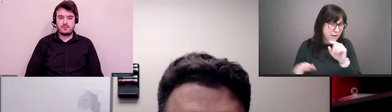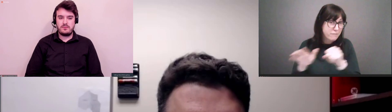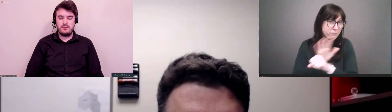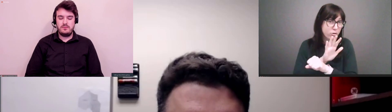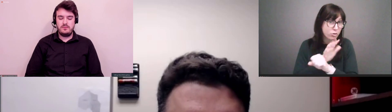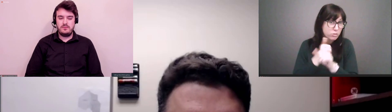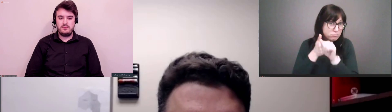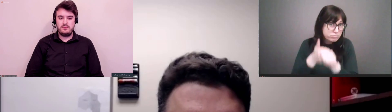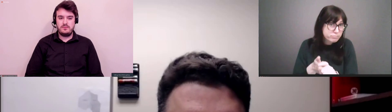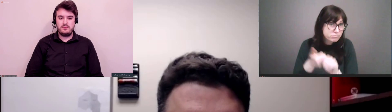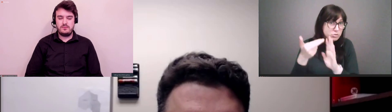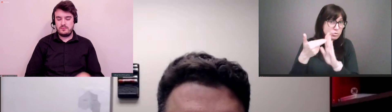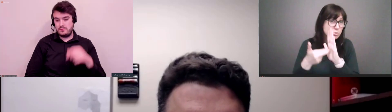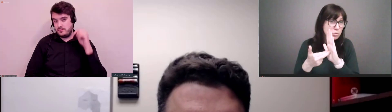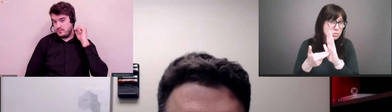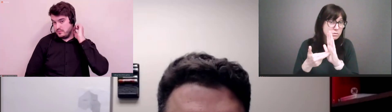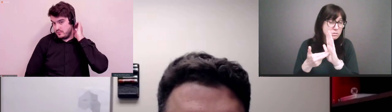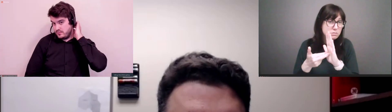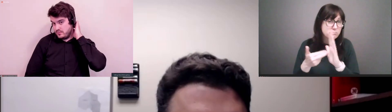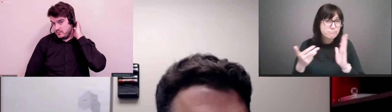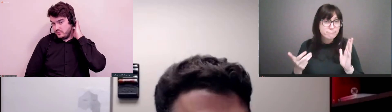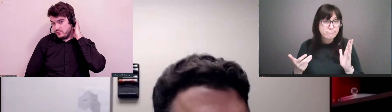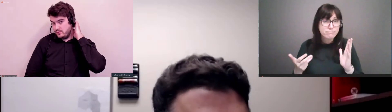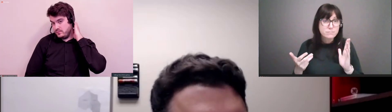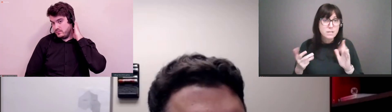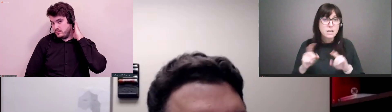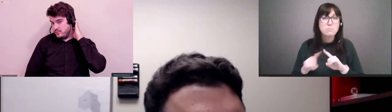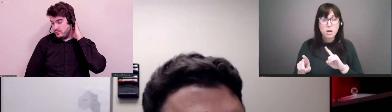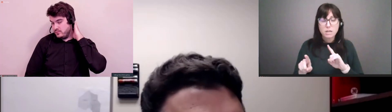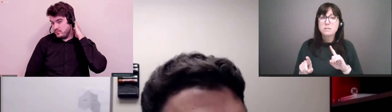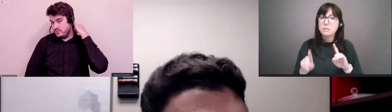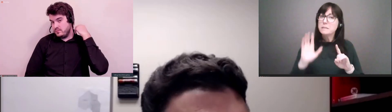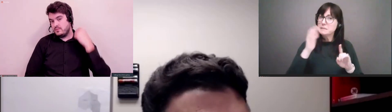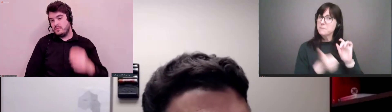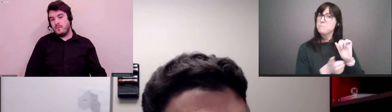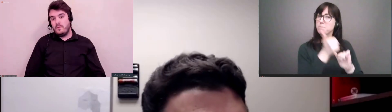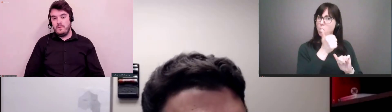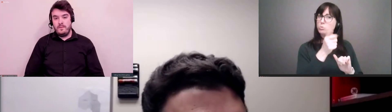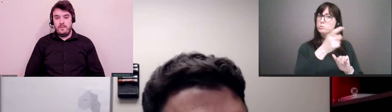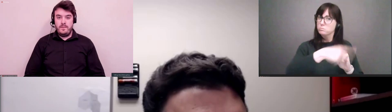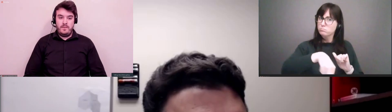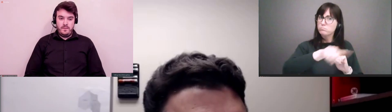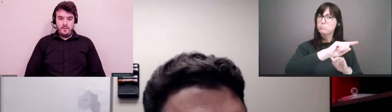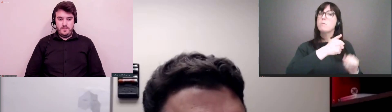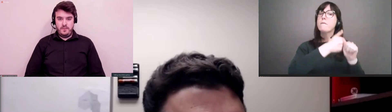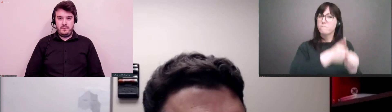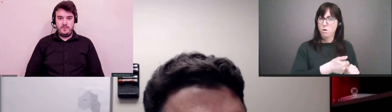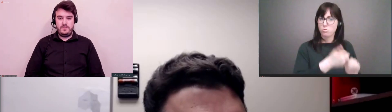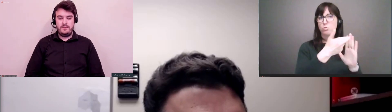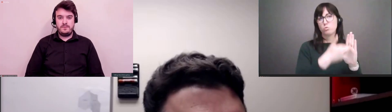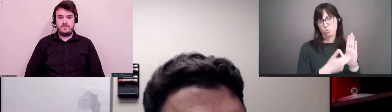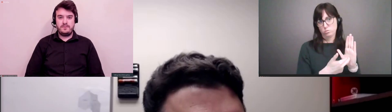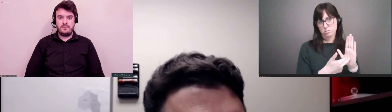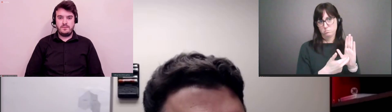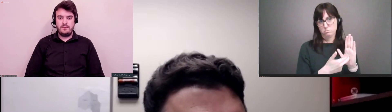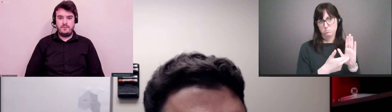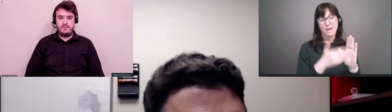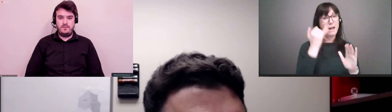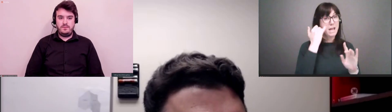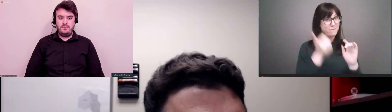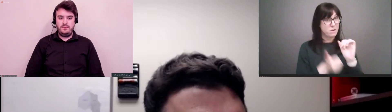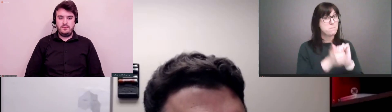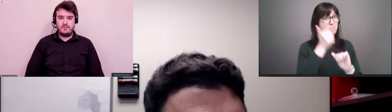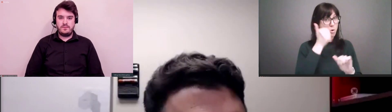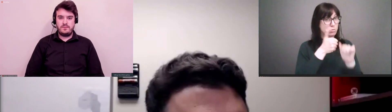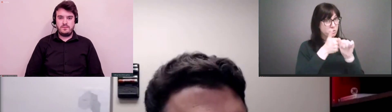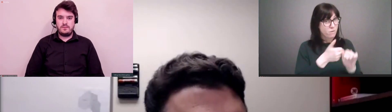participate. But key is that the majority of us are, and that's what's going to